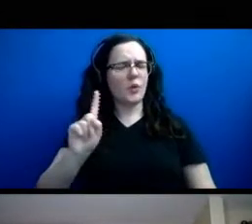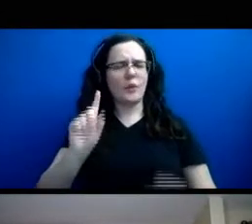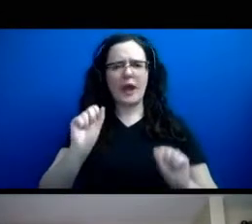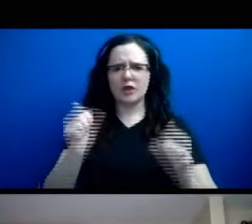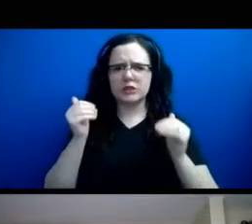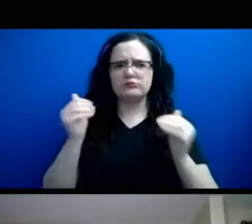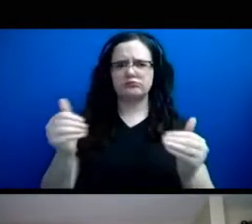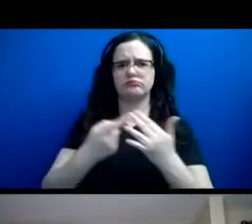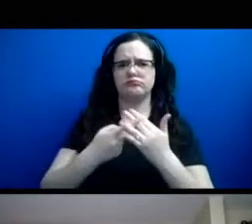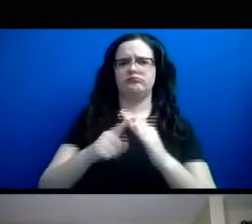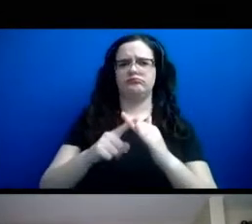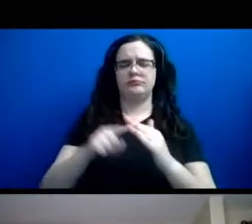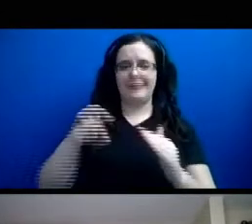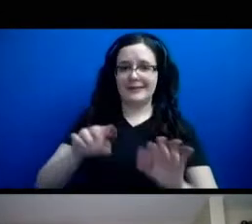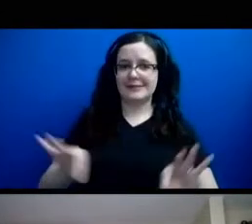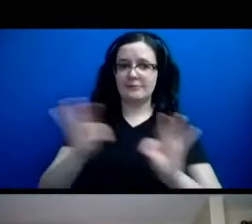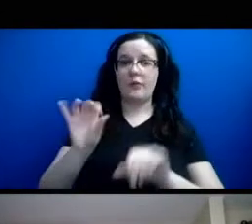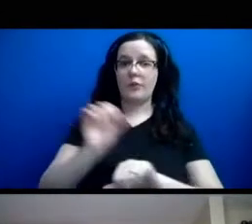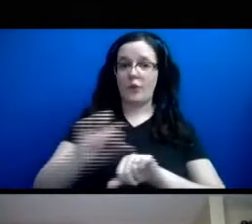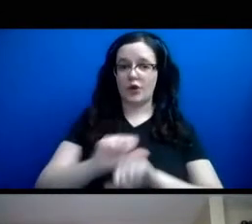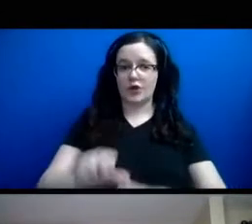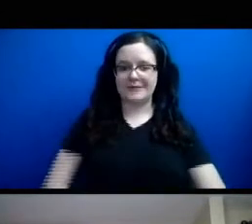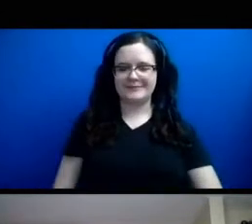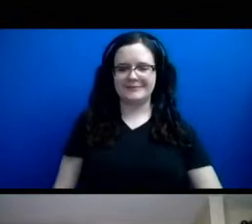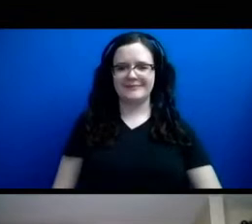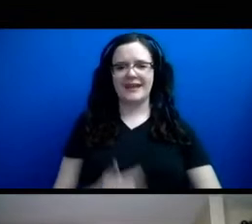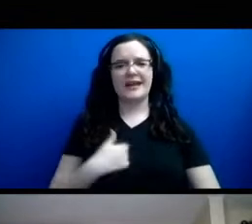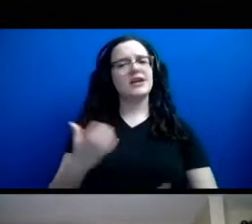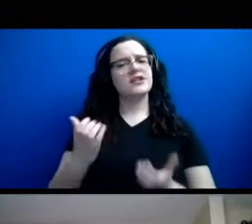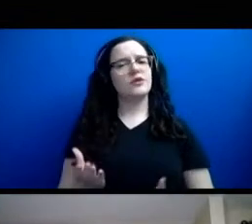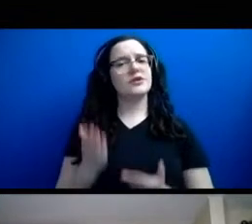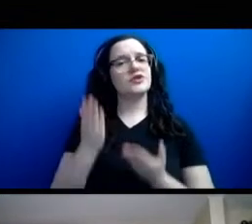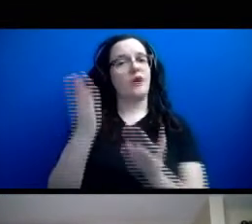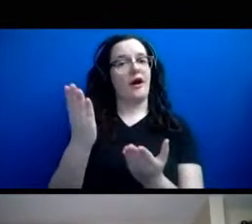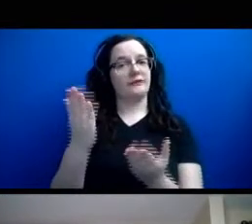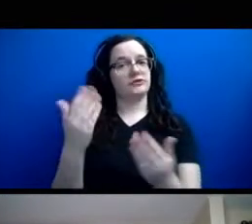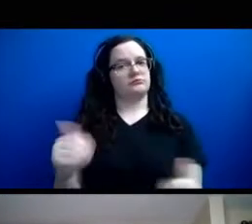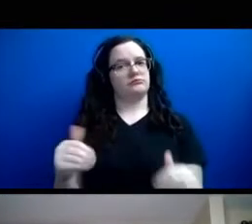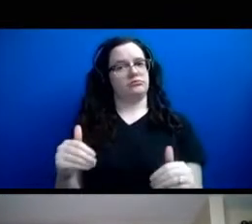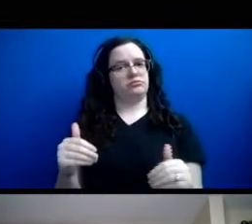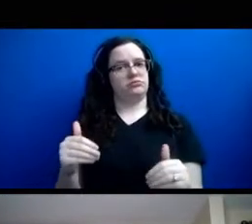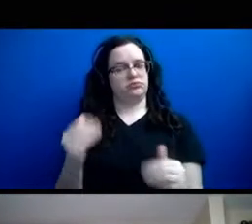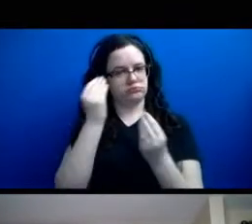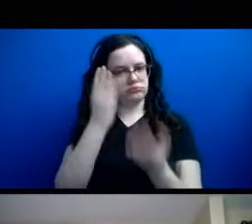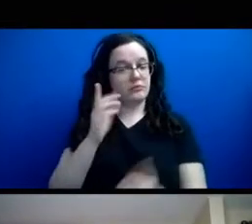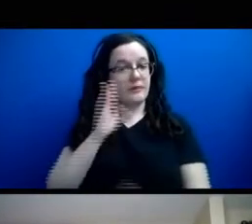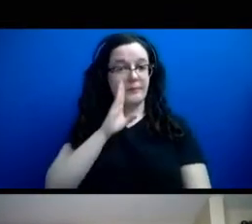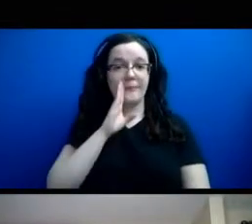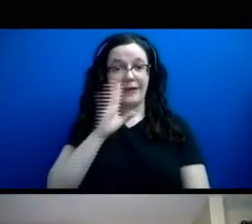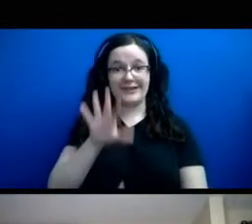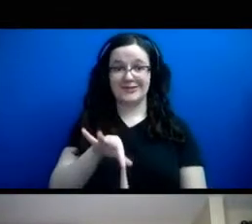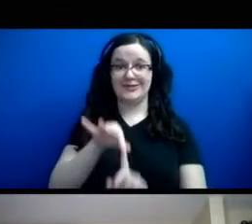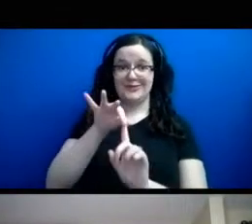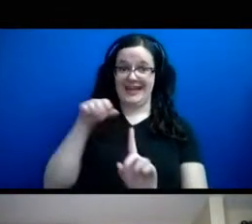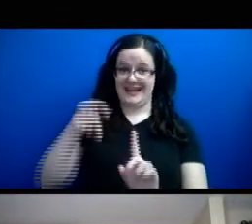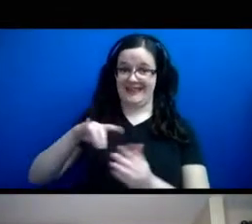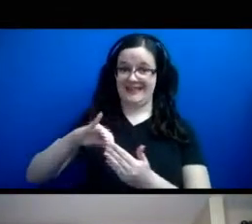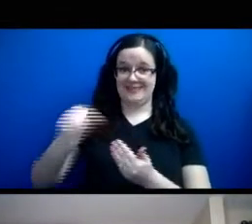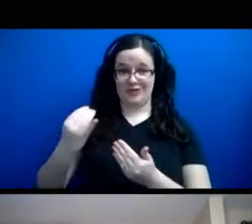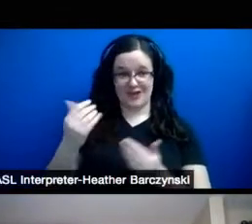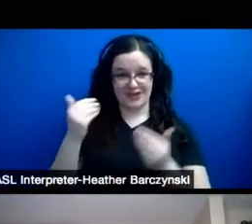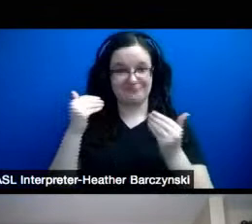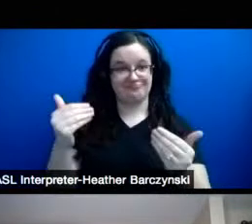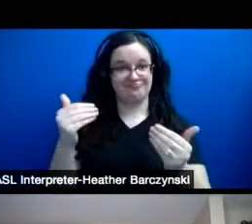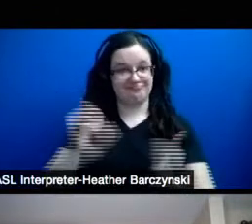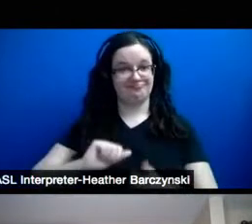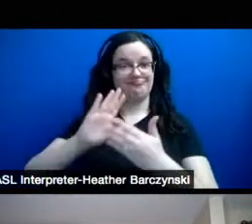important work. I'd like to offer for your consideration how unique the town of Brighton is in taking on a project of this nature. As part